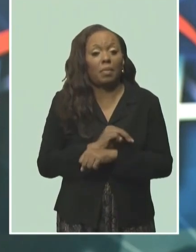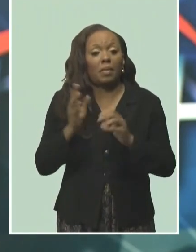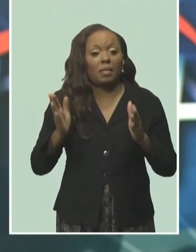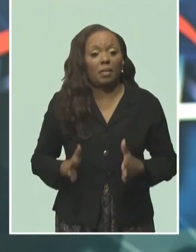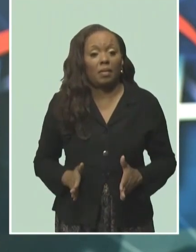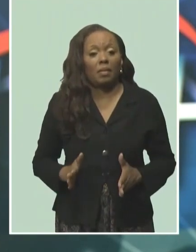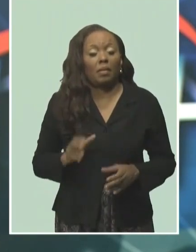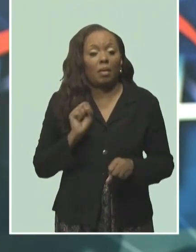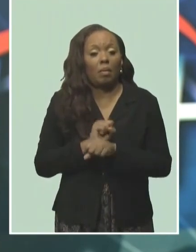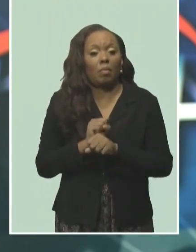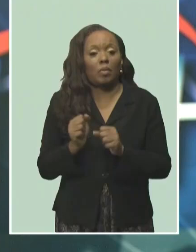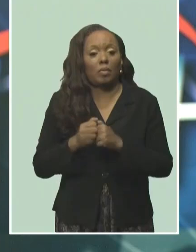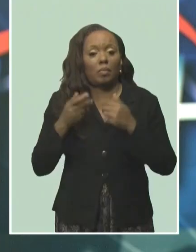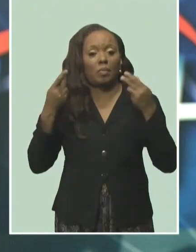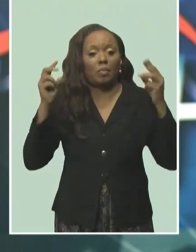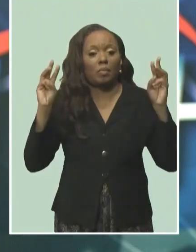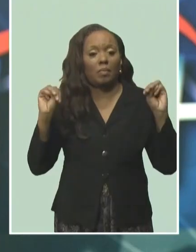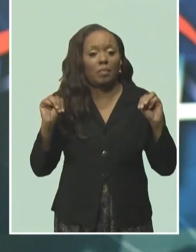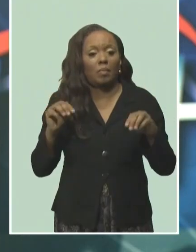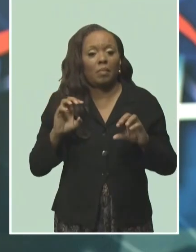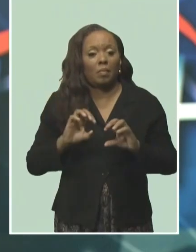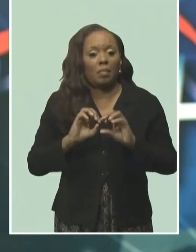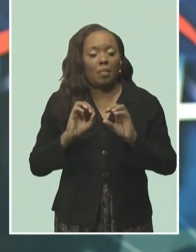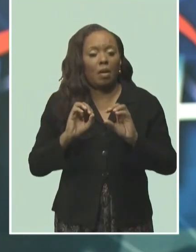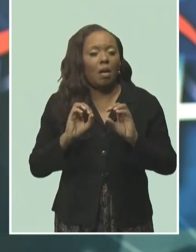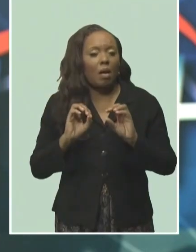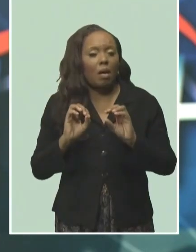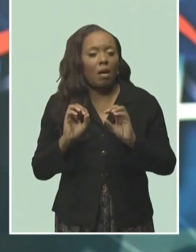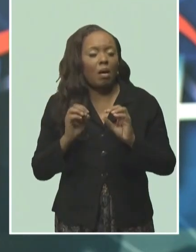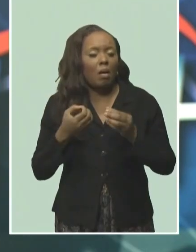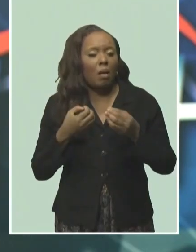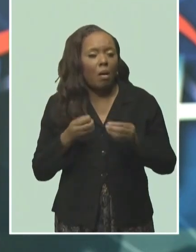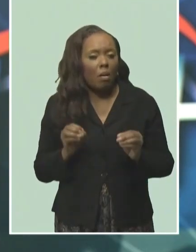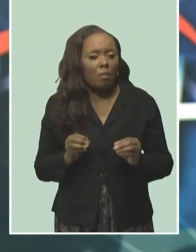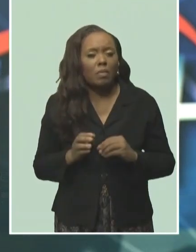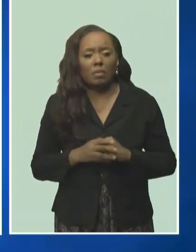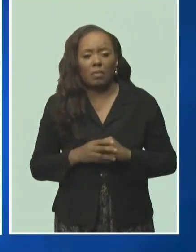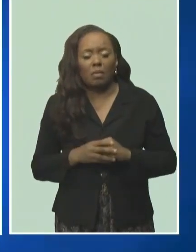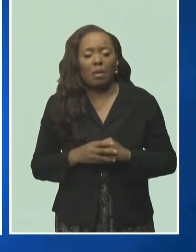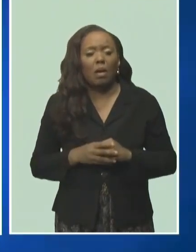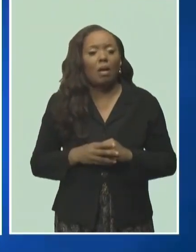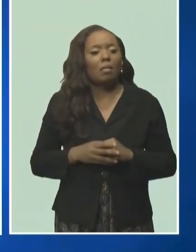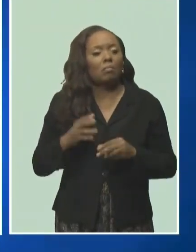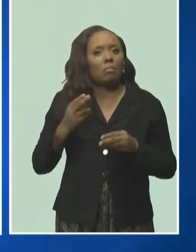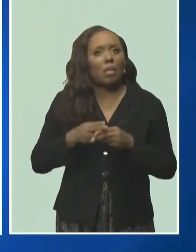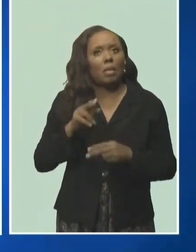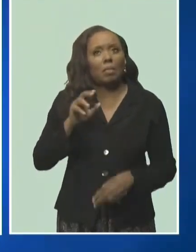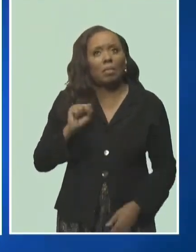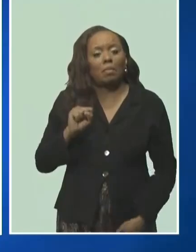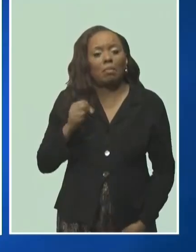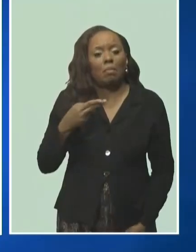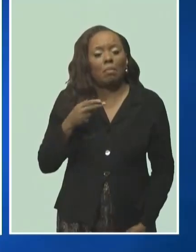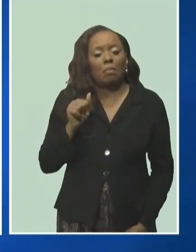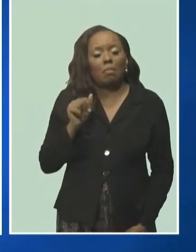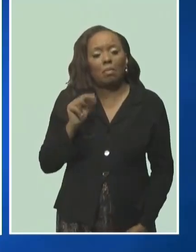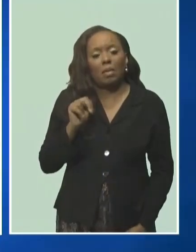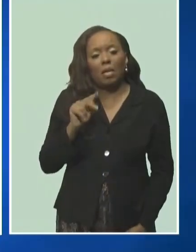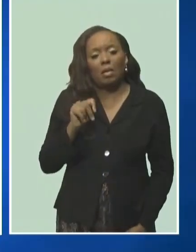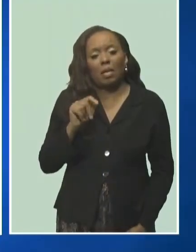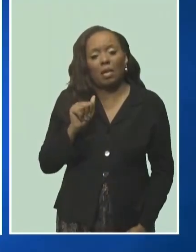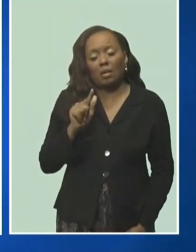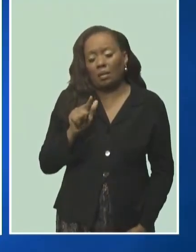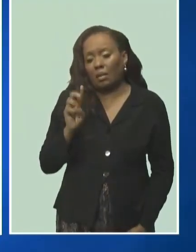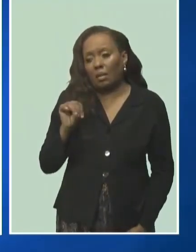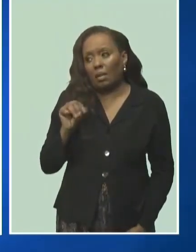sustainable development goals, Dr. Chantal Munro-Knight. Addressing an enrollment and recommitment ceremony of the Forage Foundation,